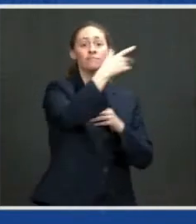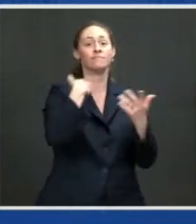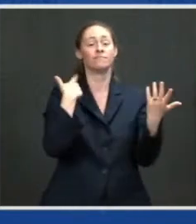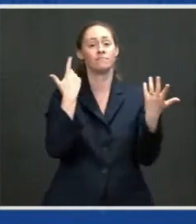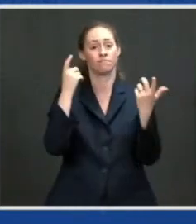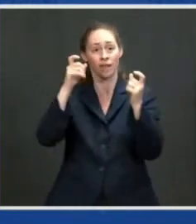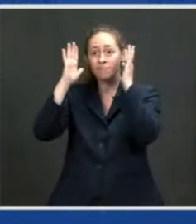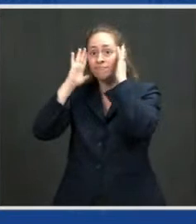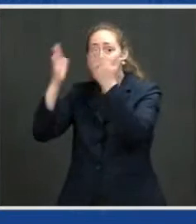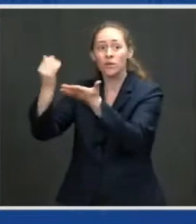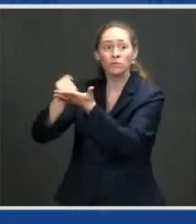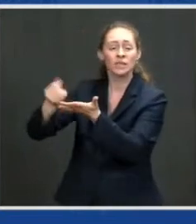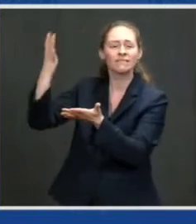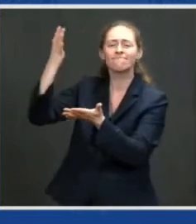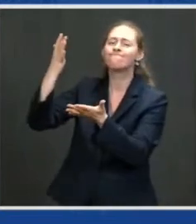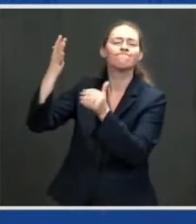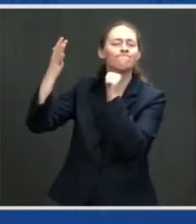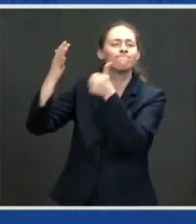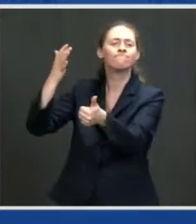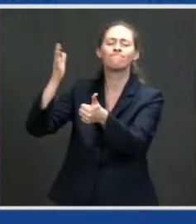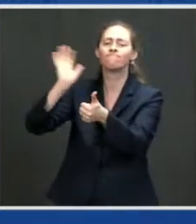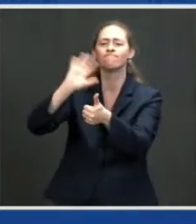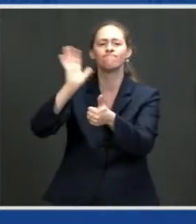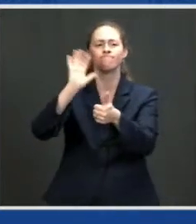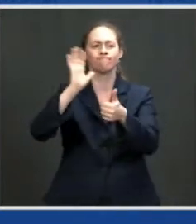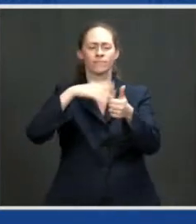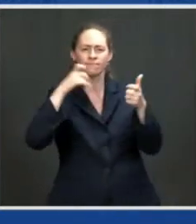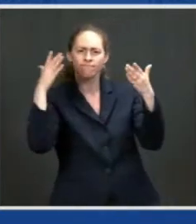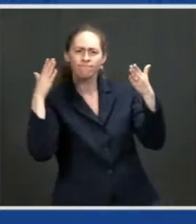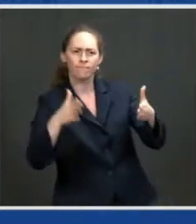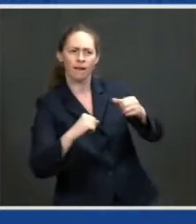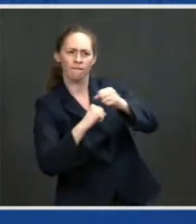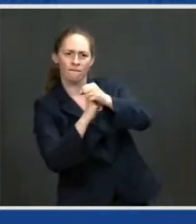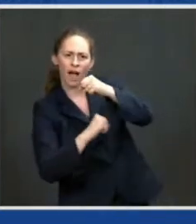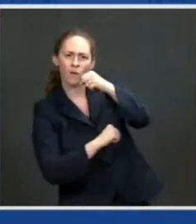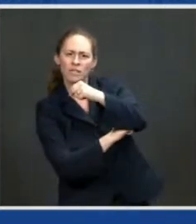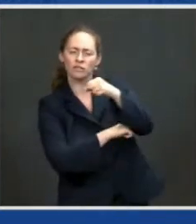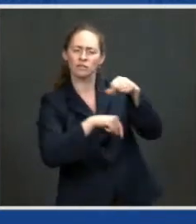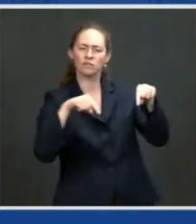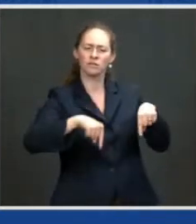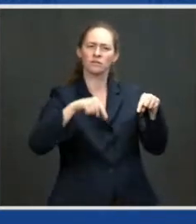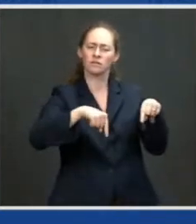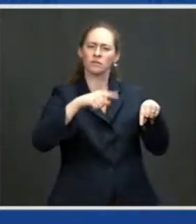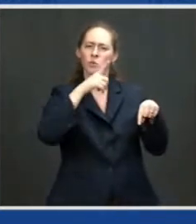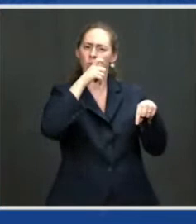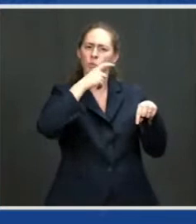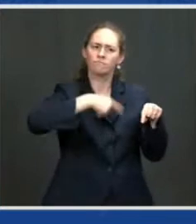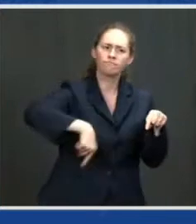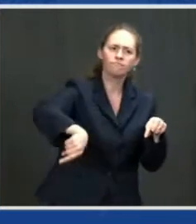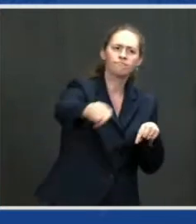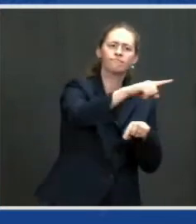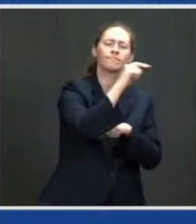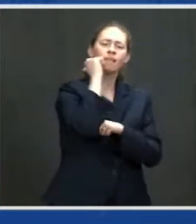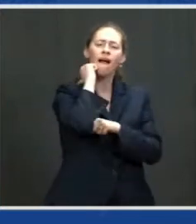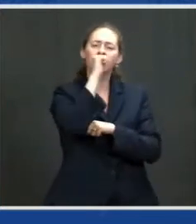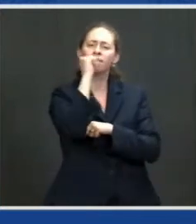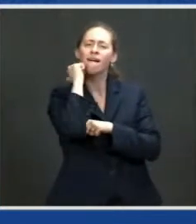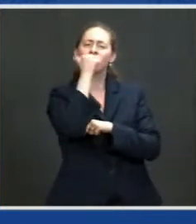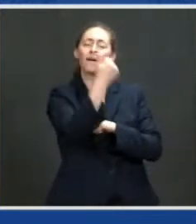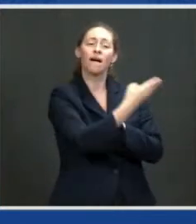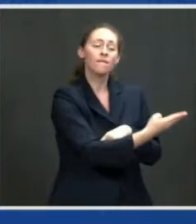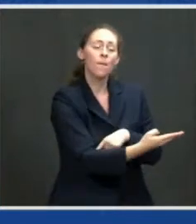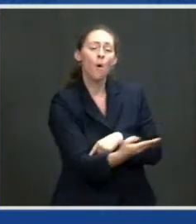this country. The people who get up every single day, work hard, raise their families, pay their taxes, serve their